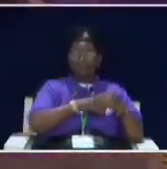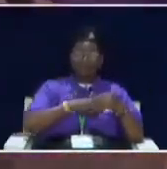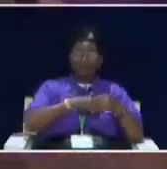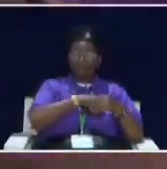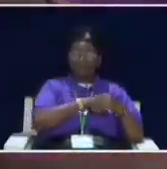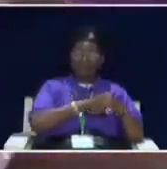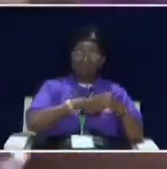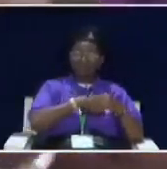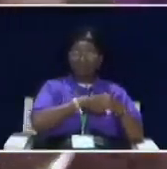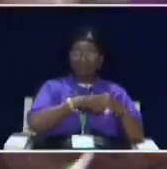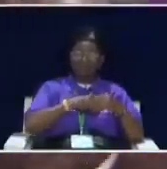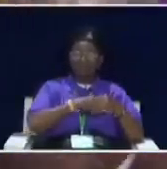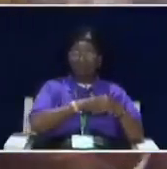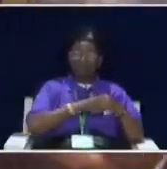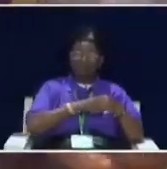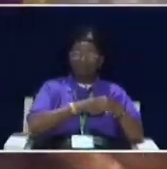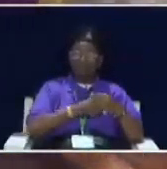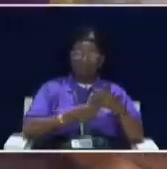You know